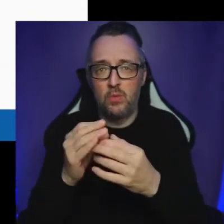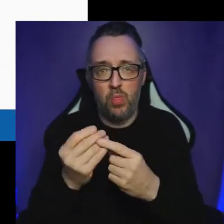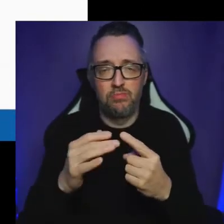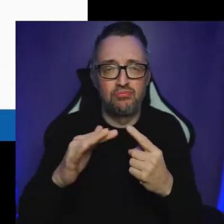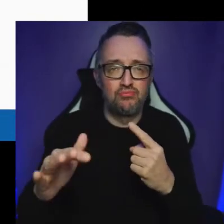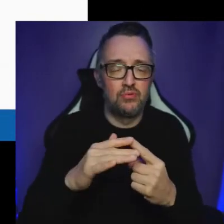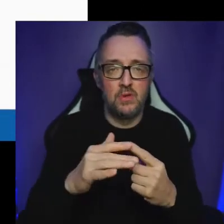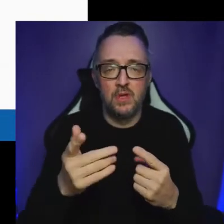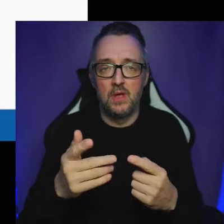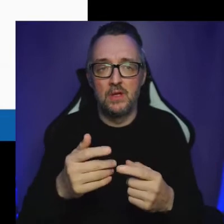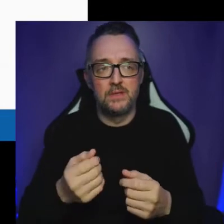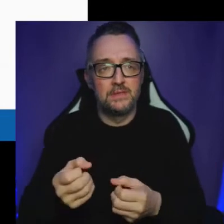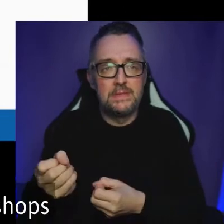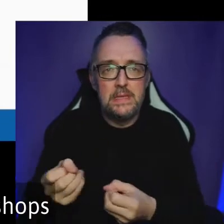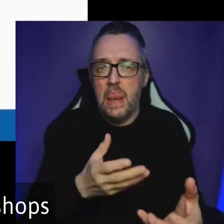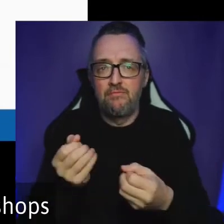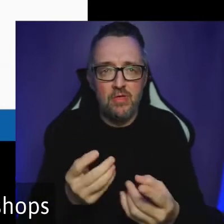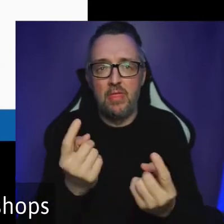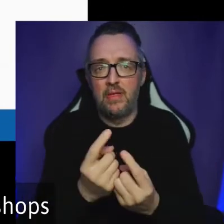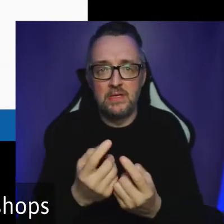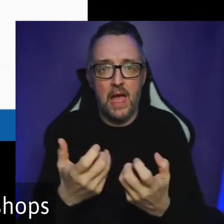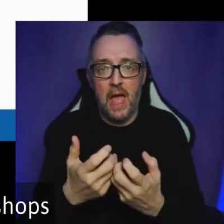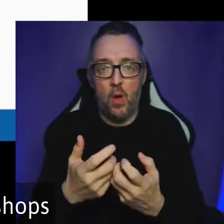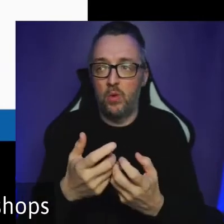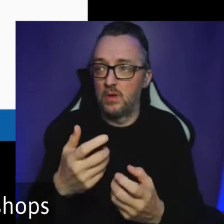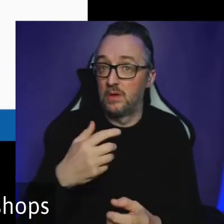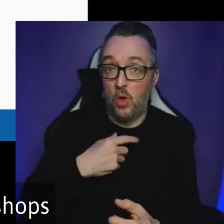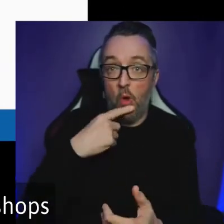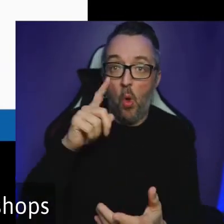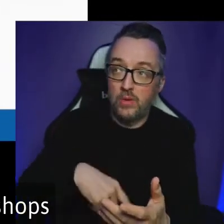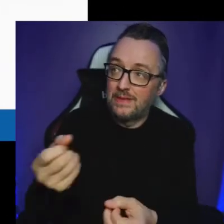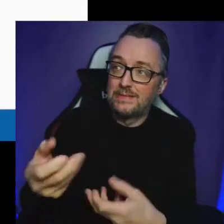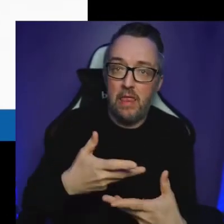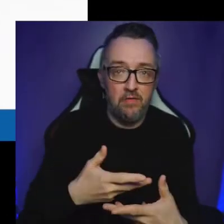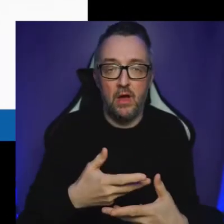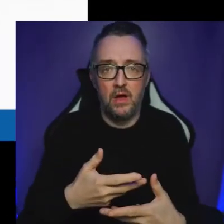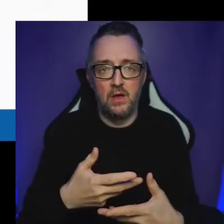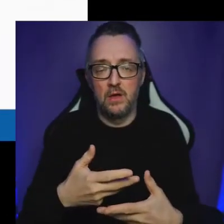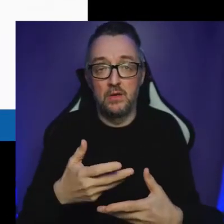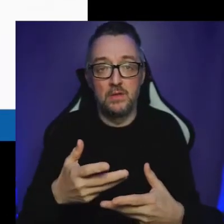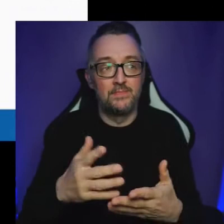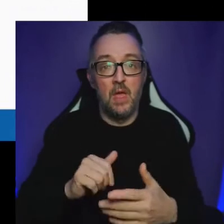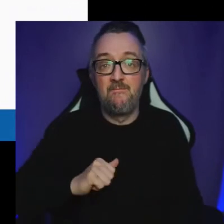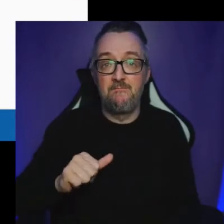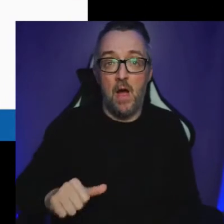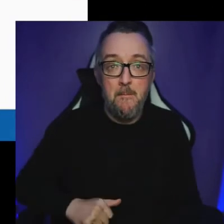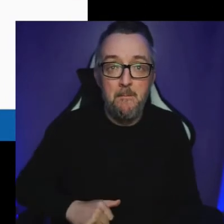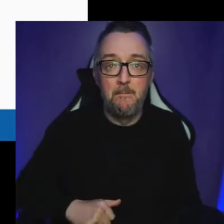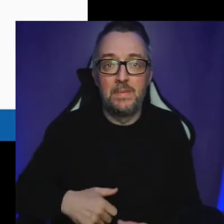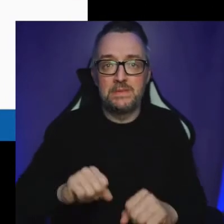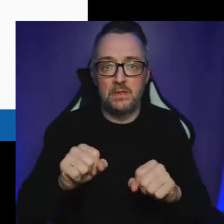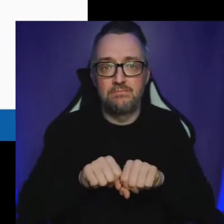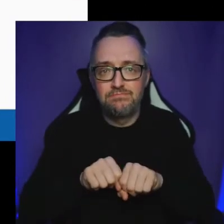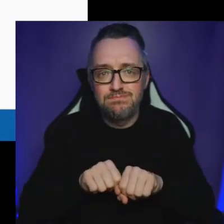of logistics chain that we deal with things and how to get stuff to our front doors or to our shops. And agriculture is kind of more and more